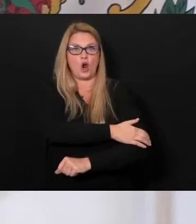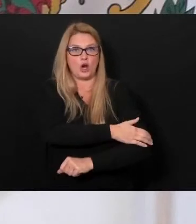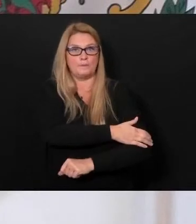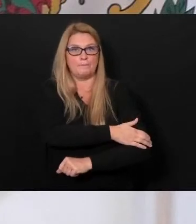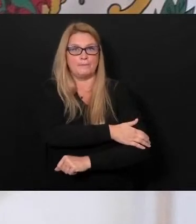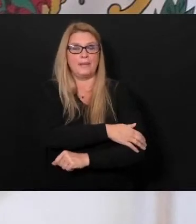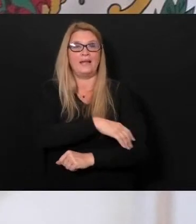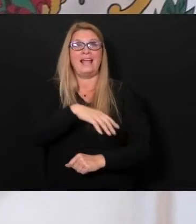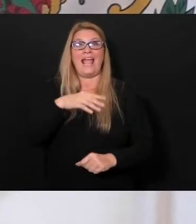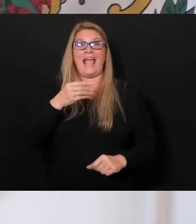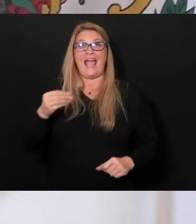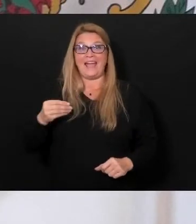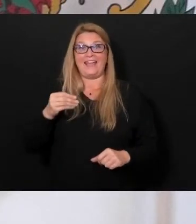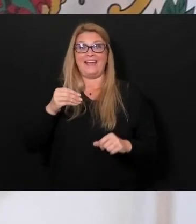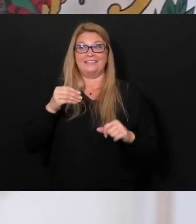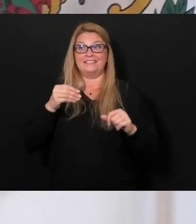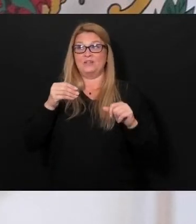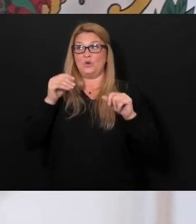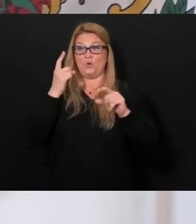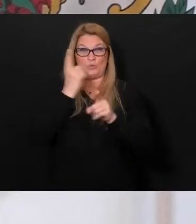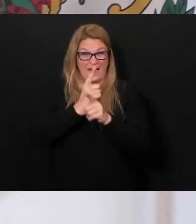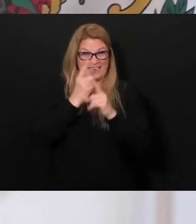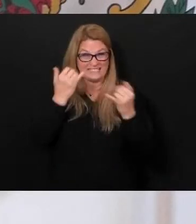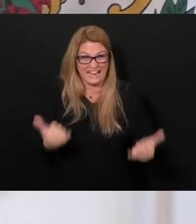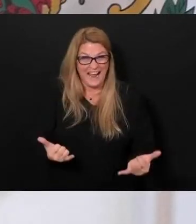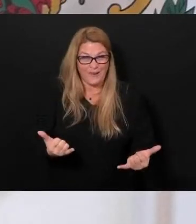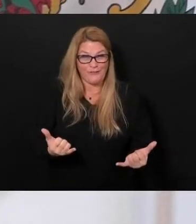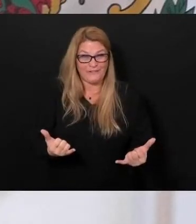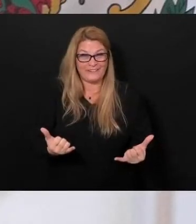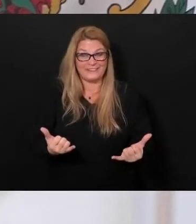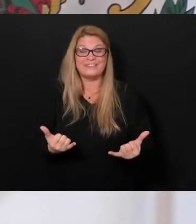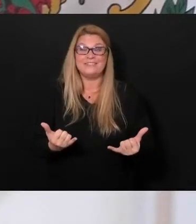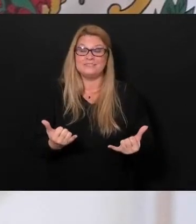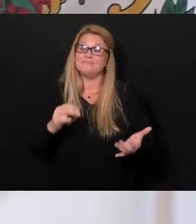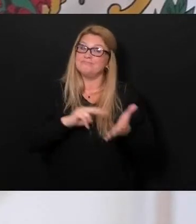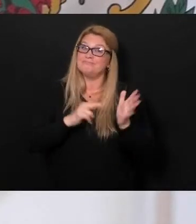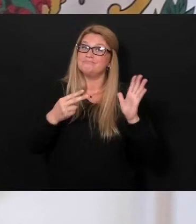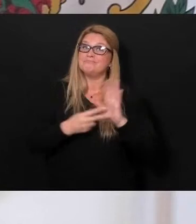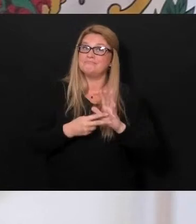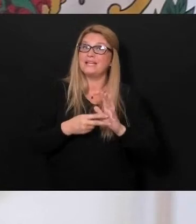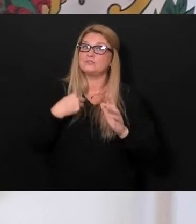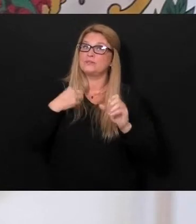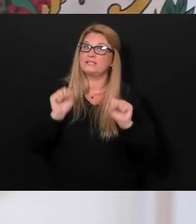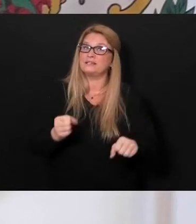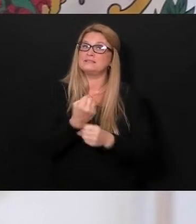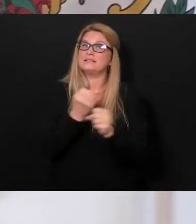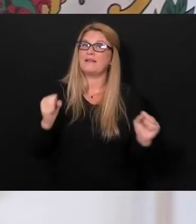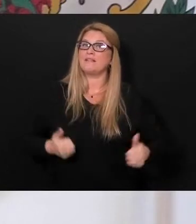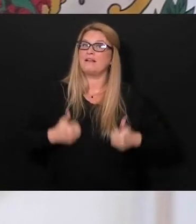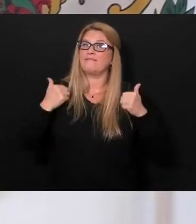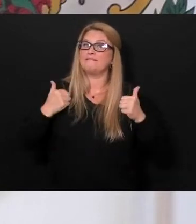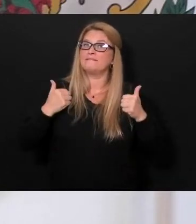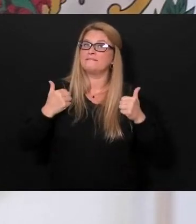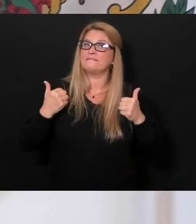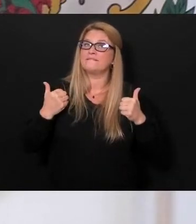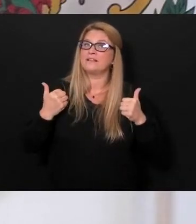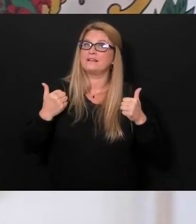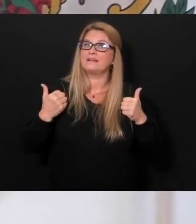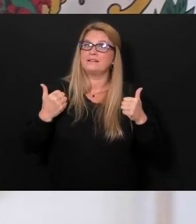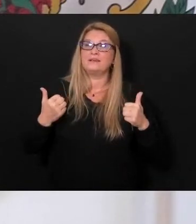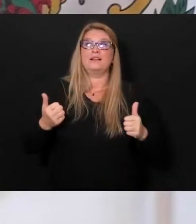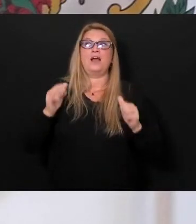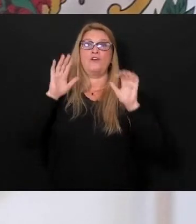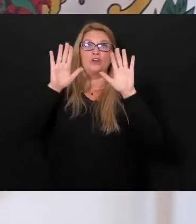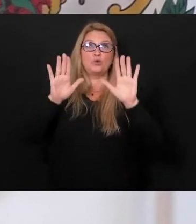and we can get that in that arm right now, we may very well save a life. Save a life of a